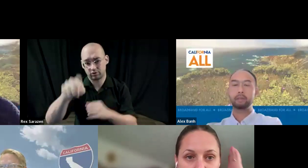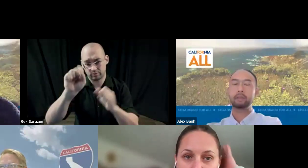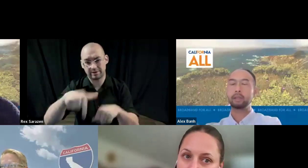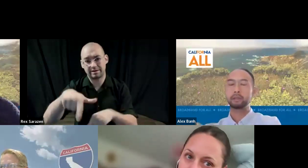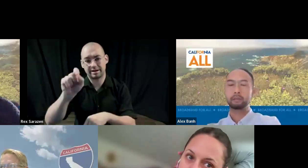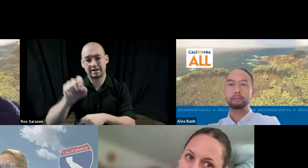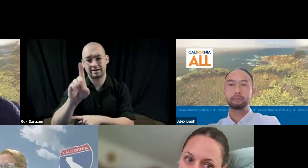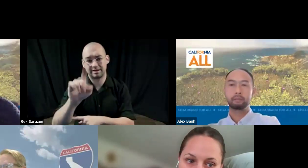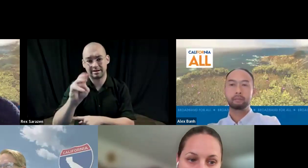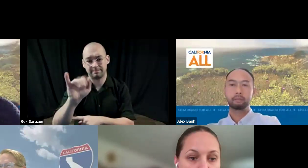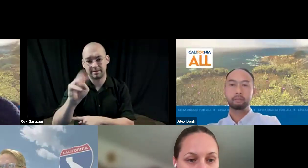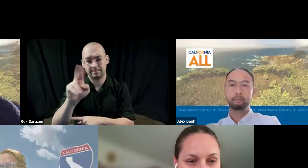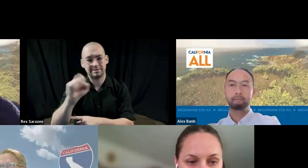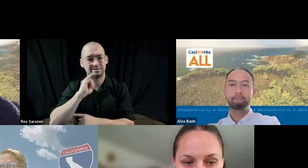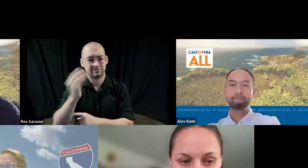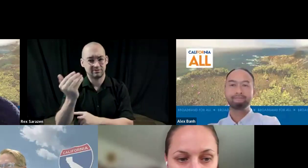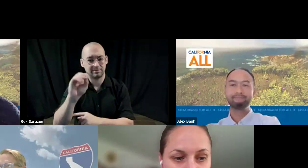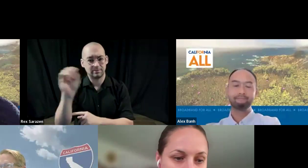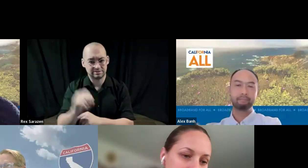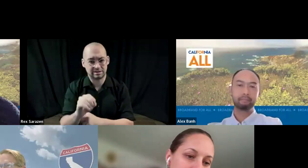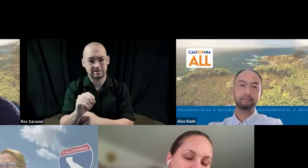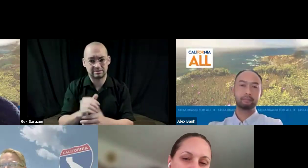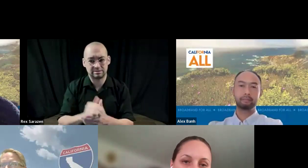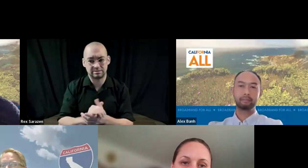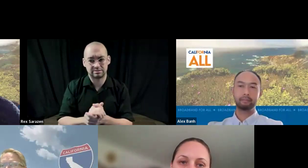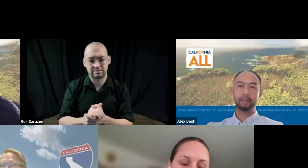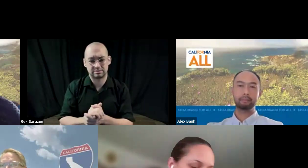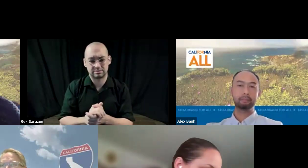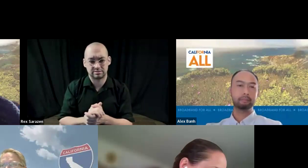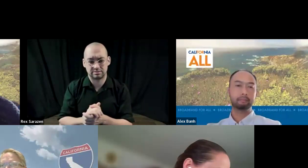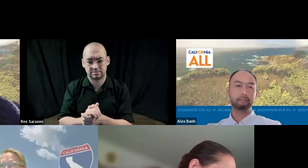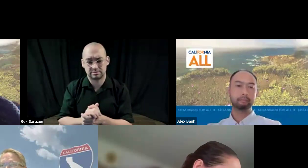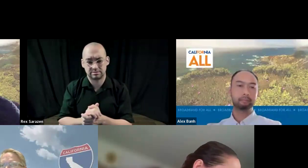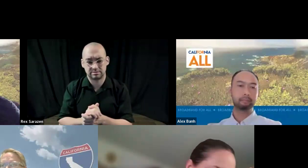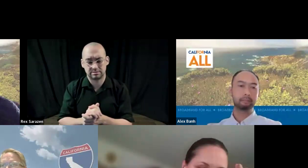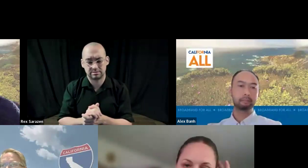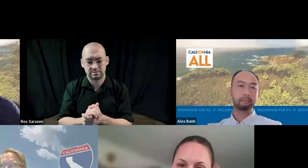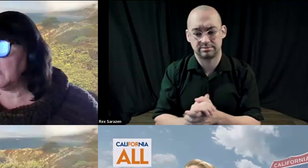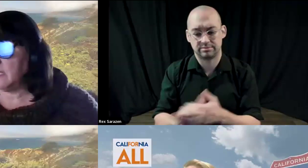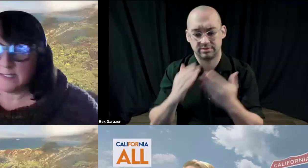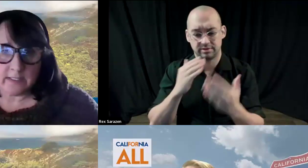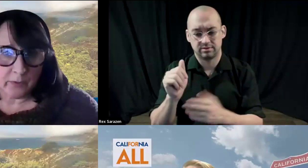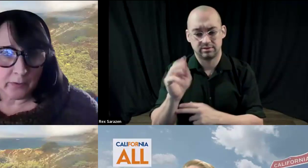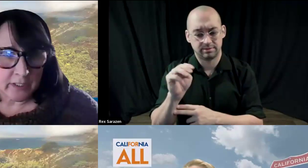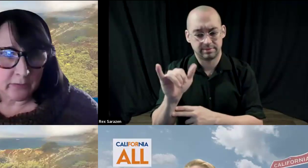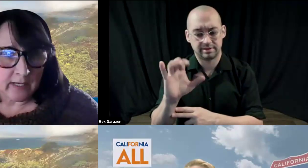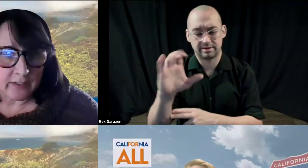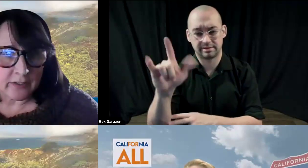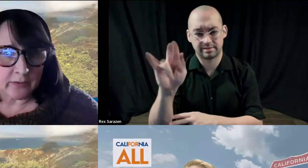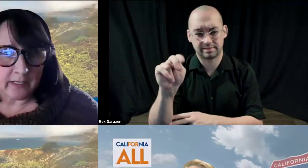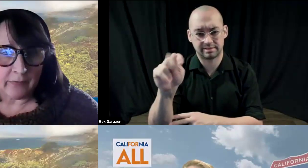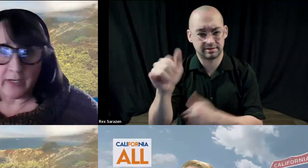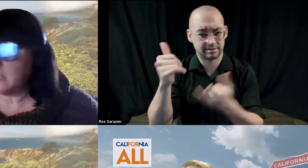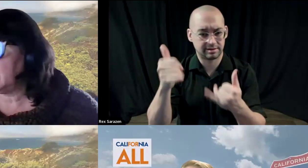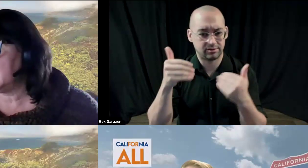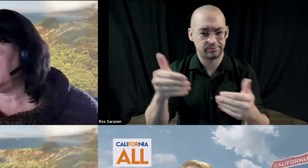modified total direct cost. Awesome. Thank you. Thank you, Amy. Clint, we'll go to you